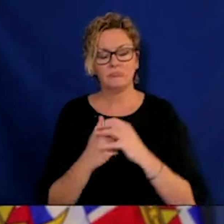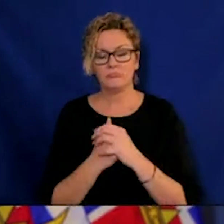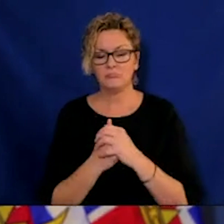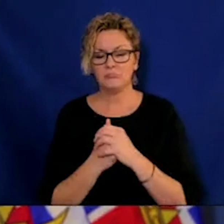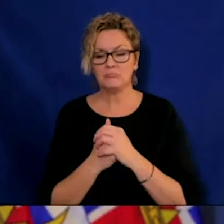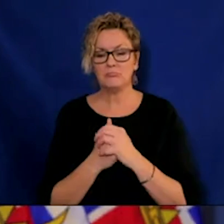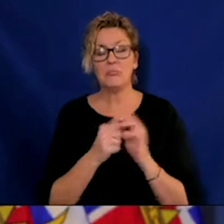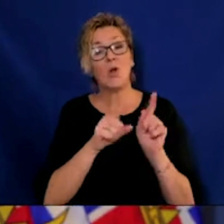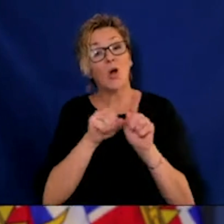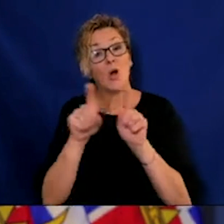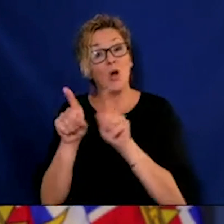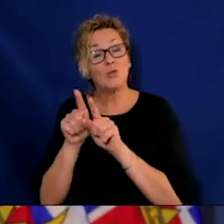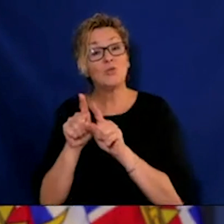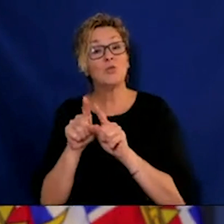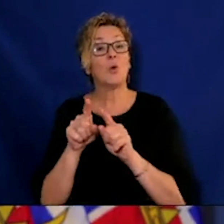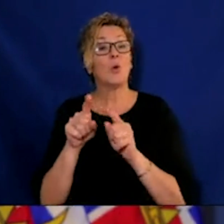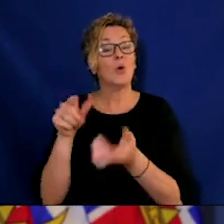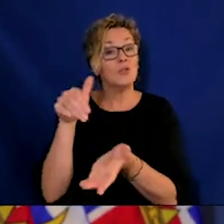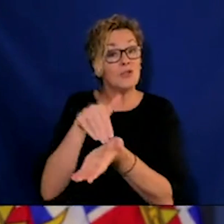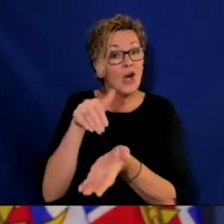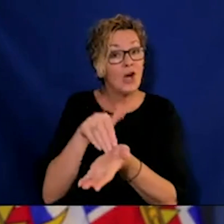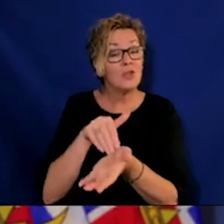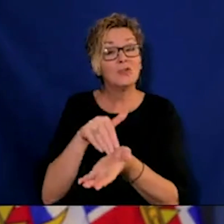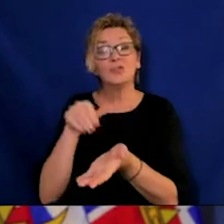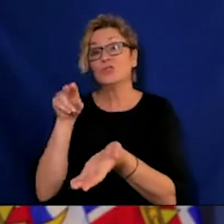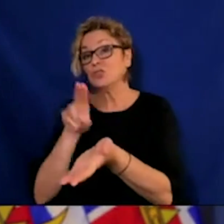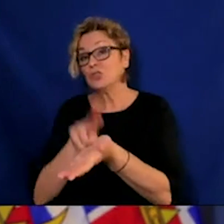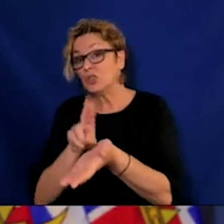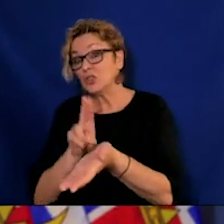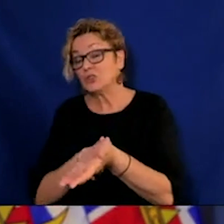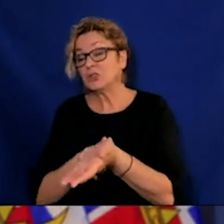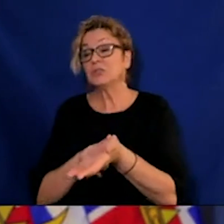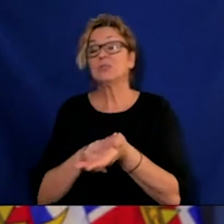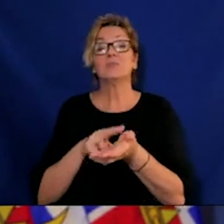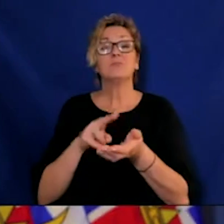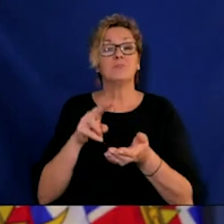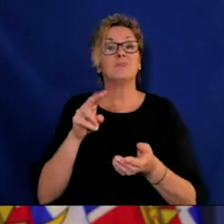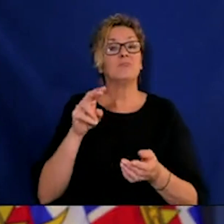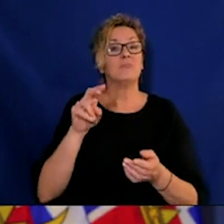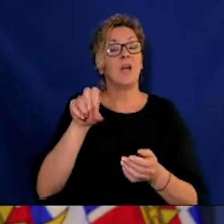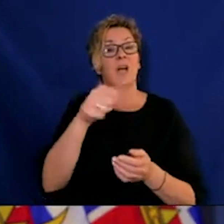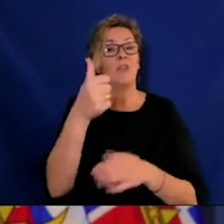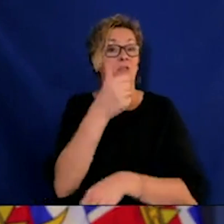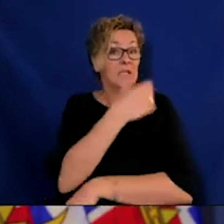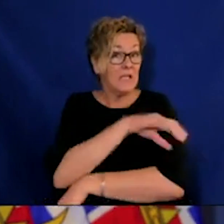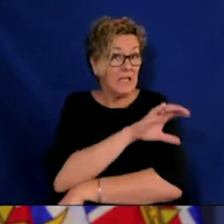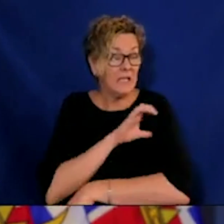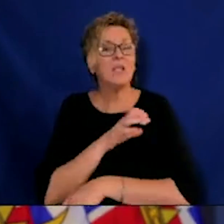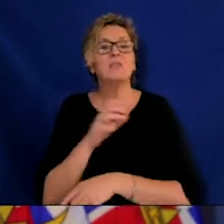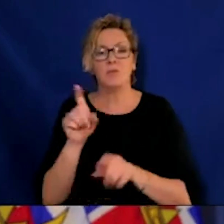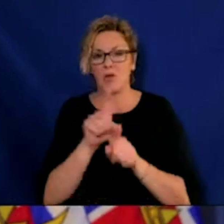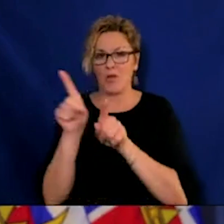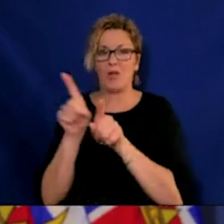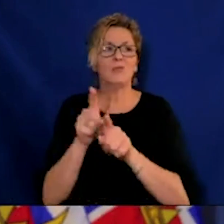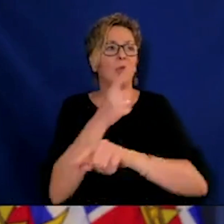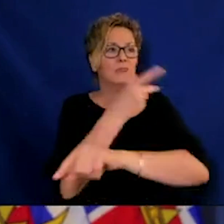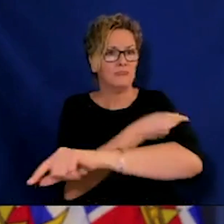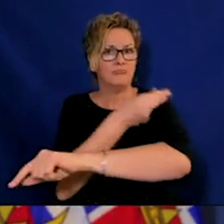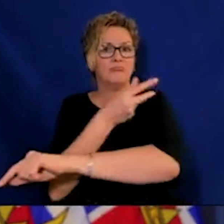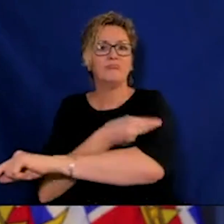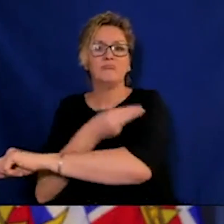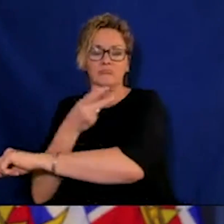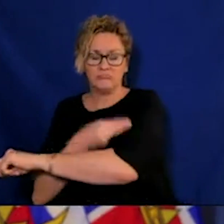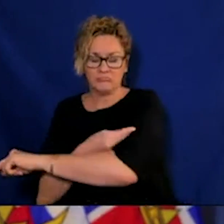under the medical services plan from physicians, nurse practitioners, and registered nurses, and 100,000 plus doses